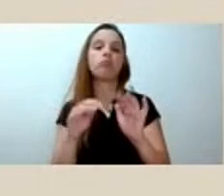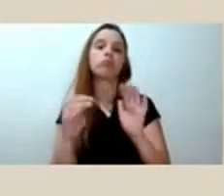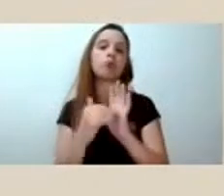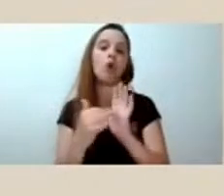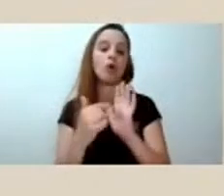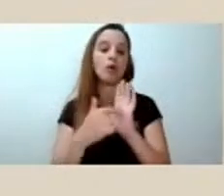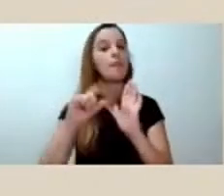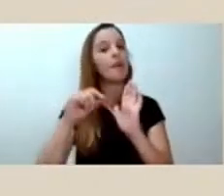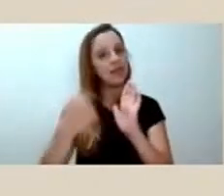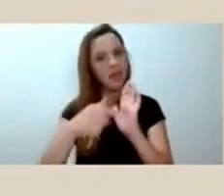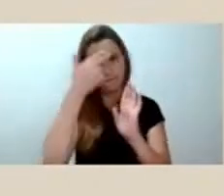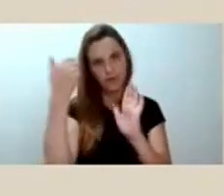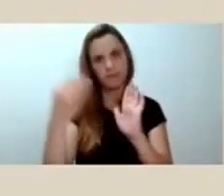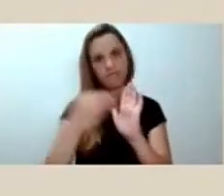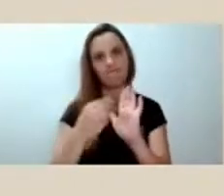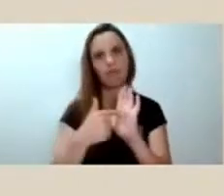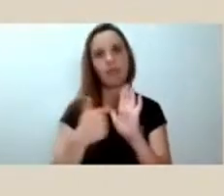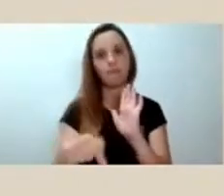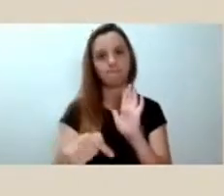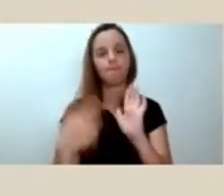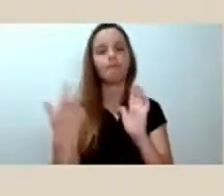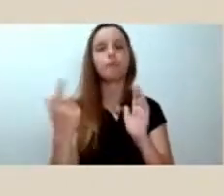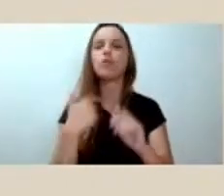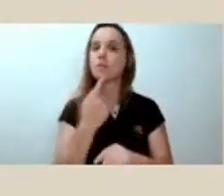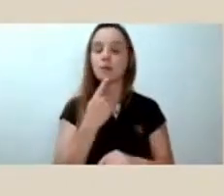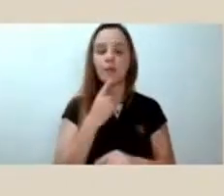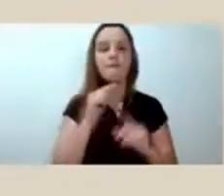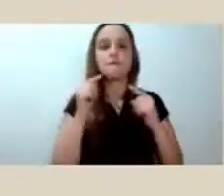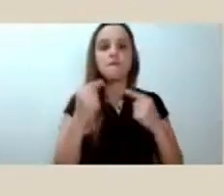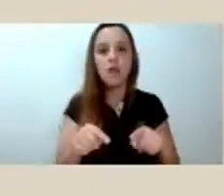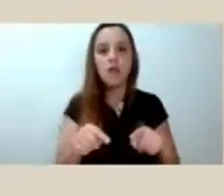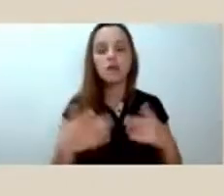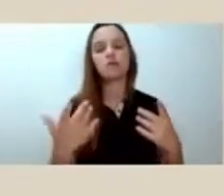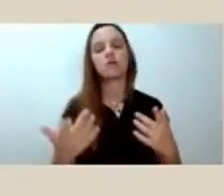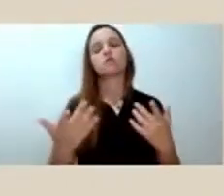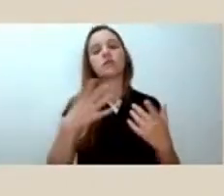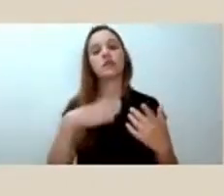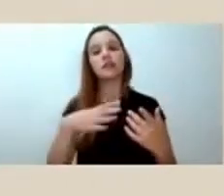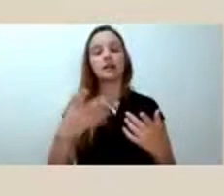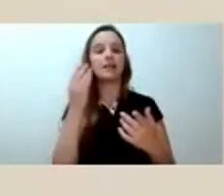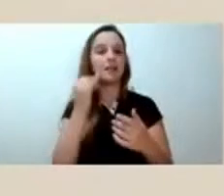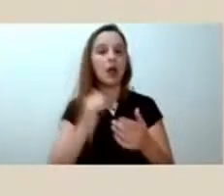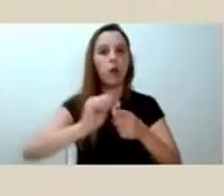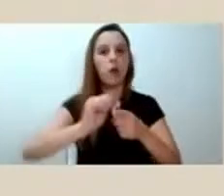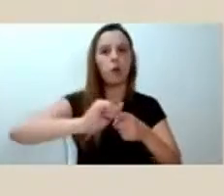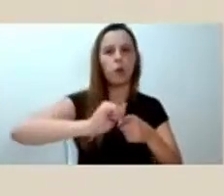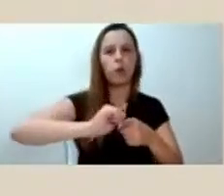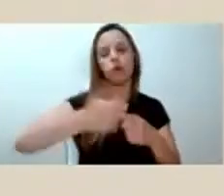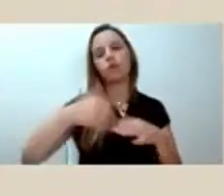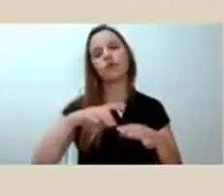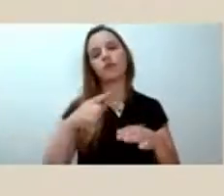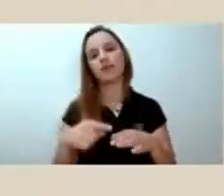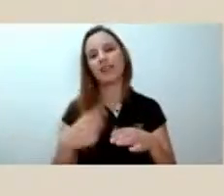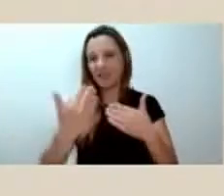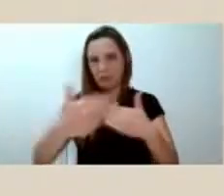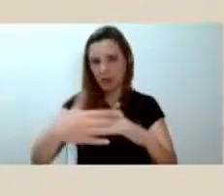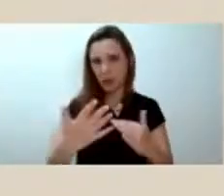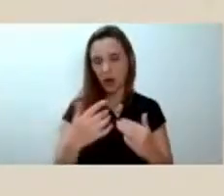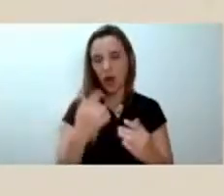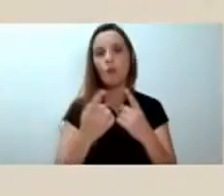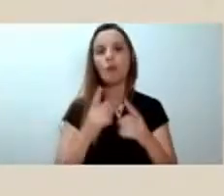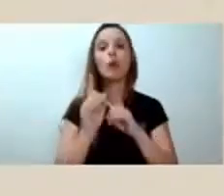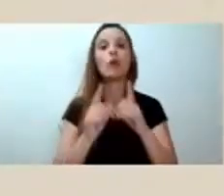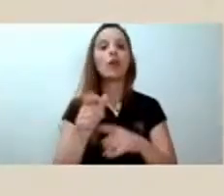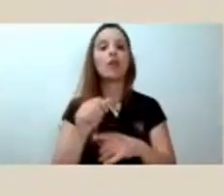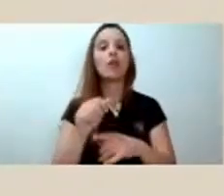we've been trying to fix them, but there are limitations to what we can do. And one of them is that we can only control and audit, like the things that you